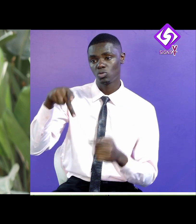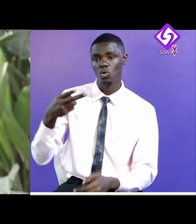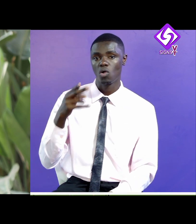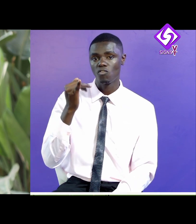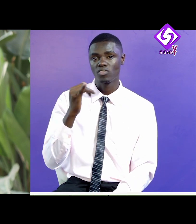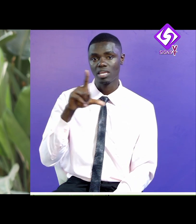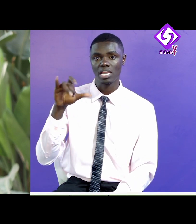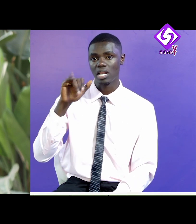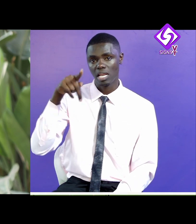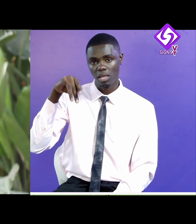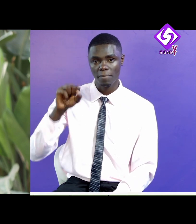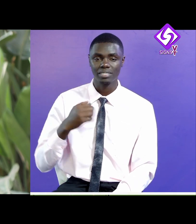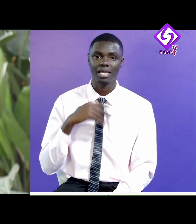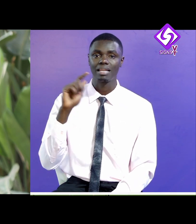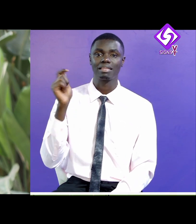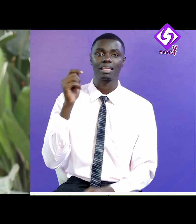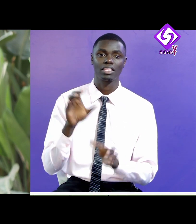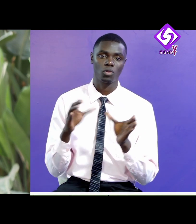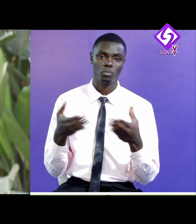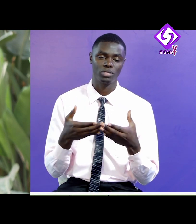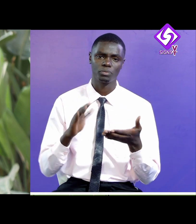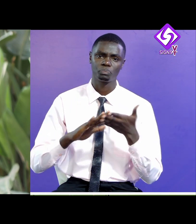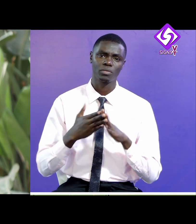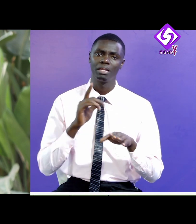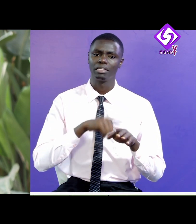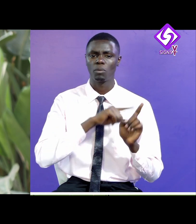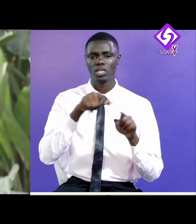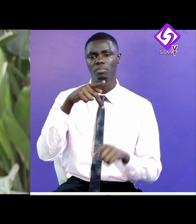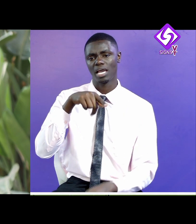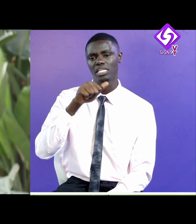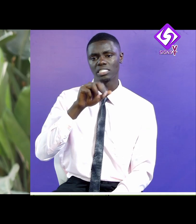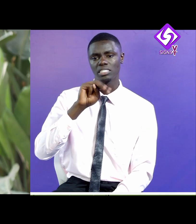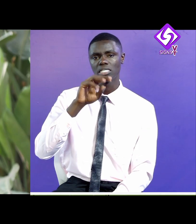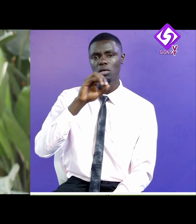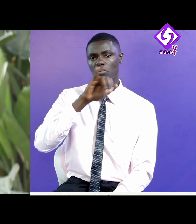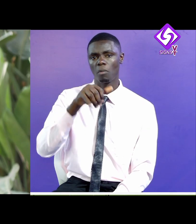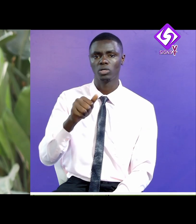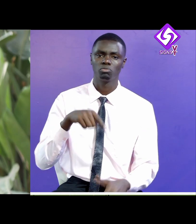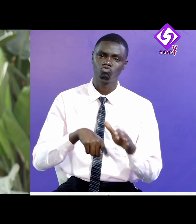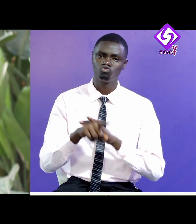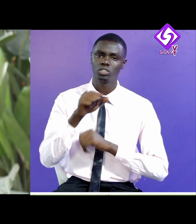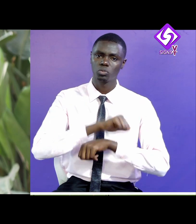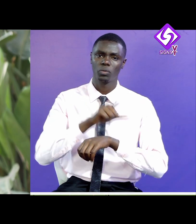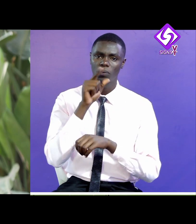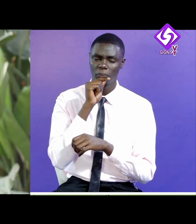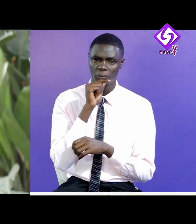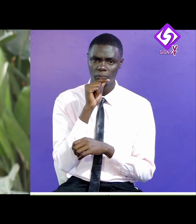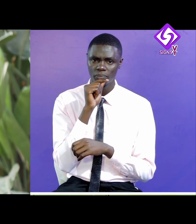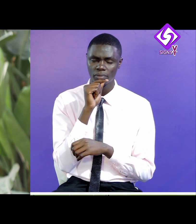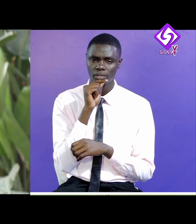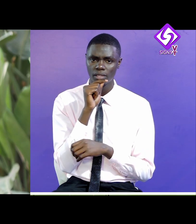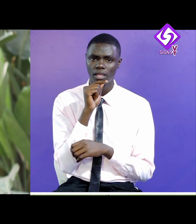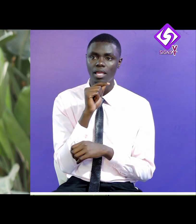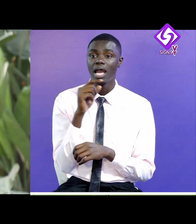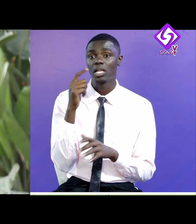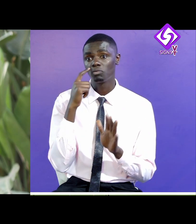and the Kenyan community. So when we came here as Pamoja, we went to schools, and